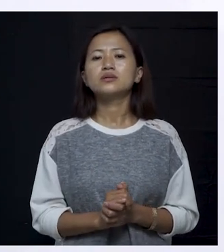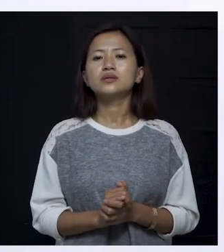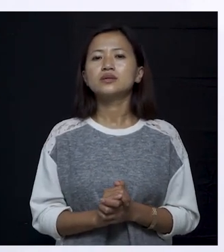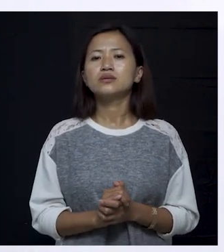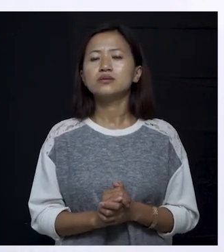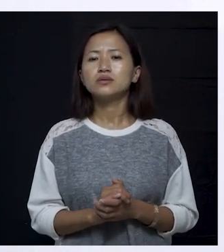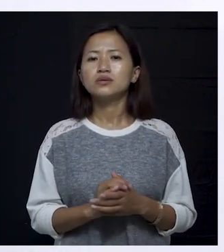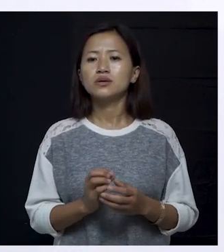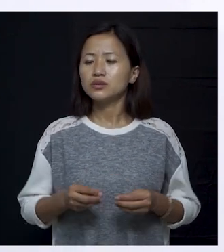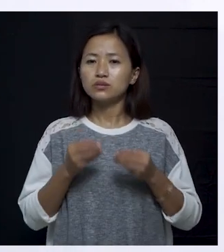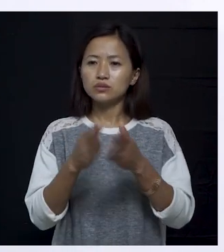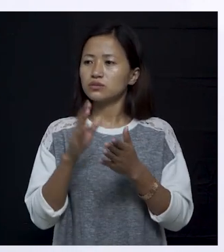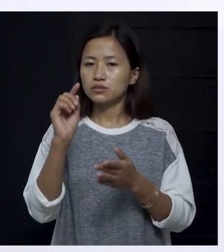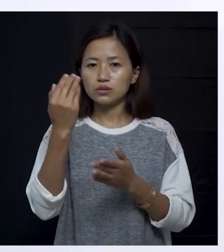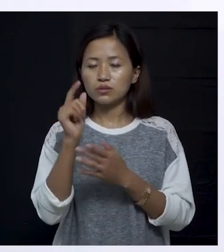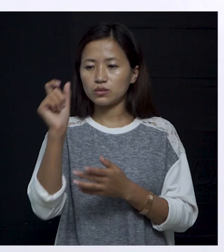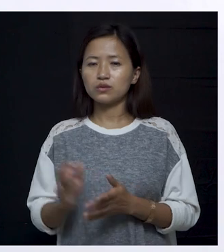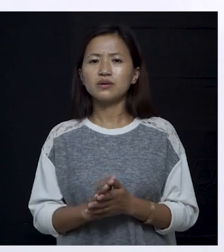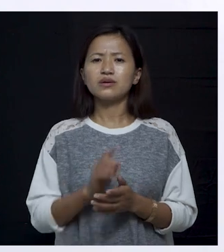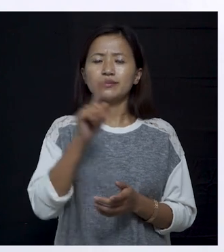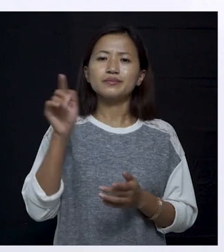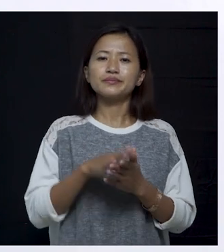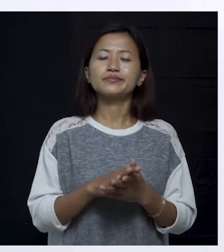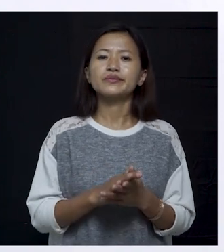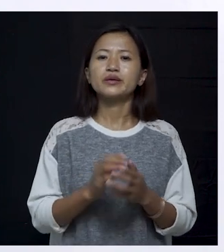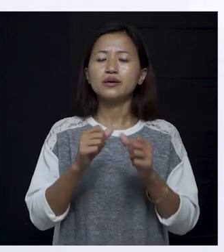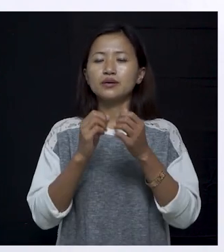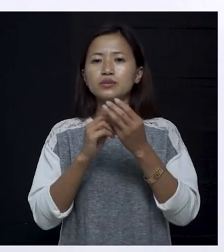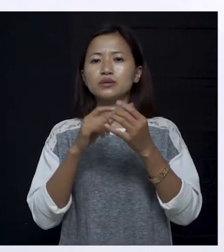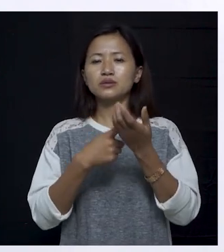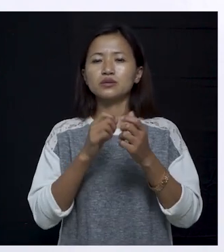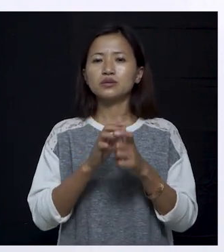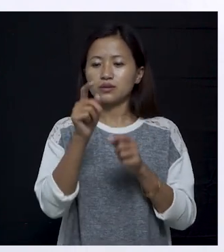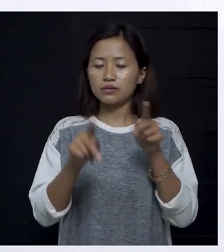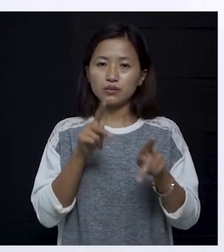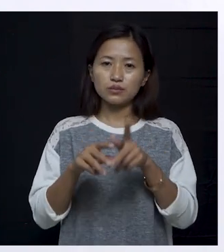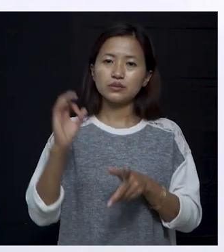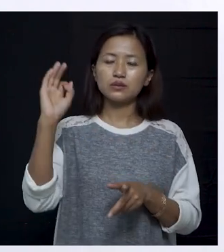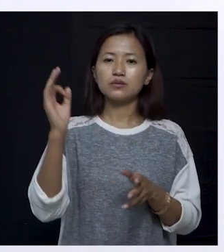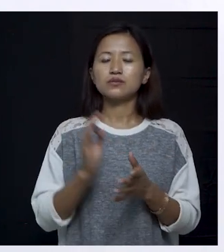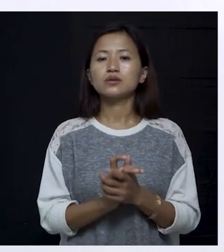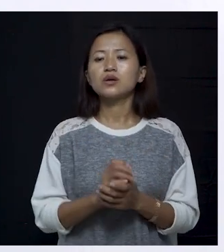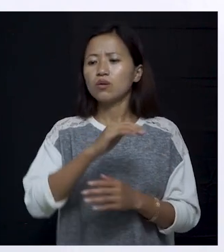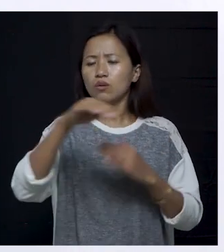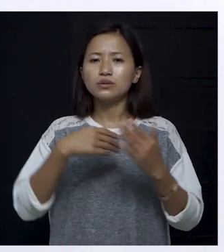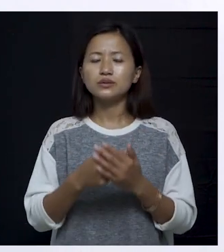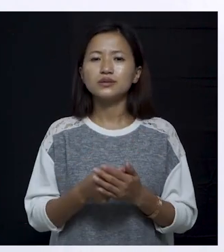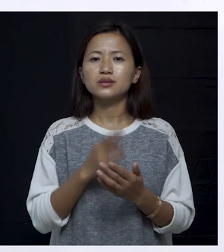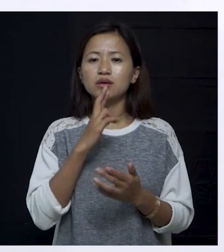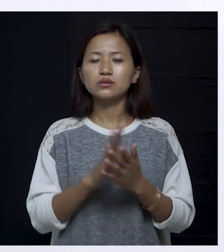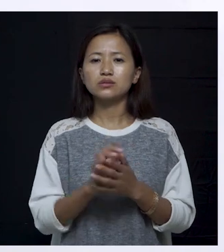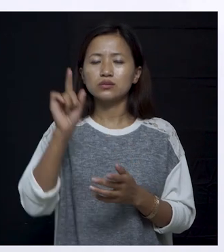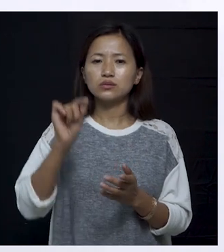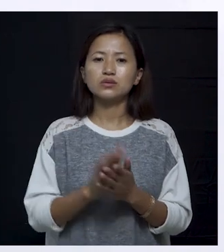is issued to someone who has wrongfully usurped a public office. So all these are to do